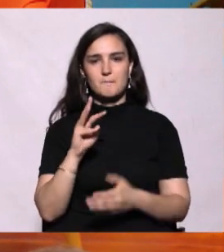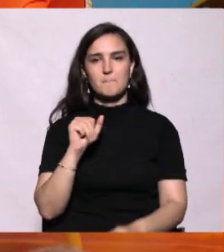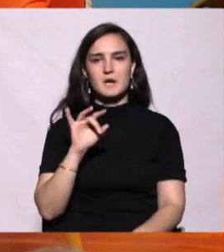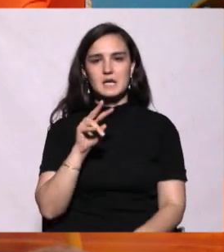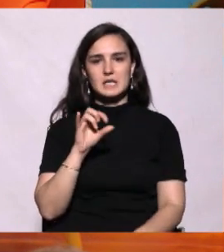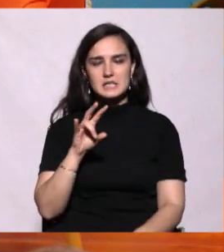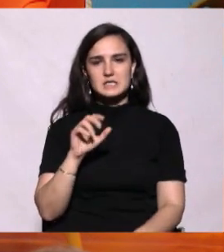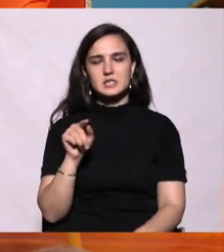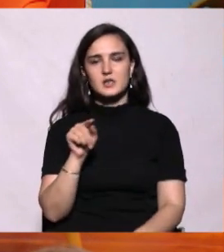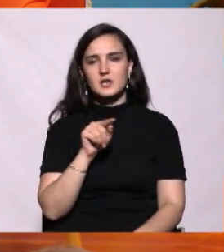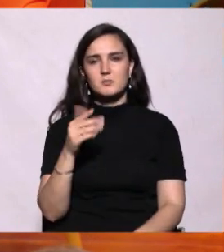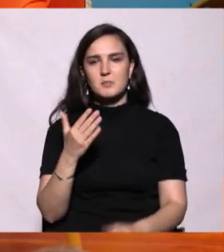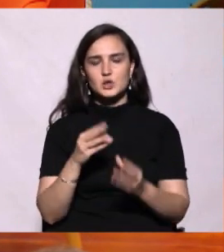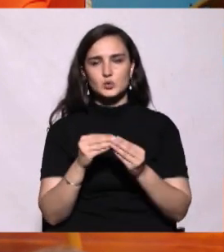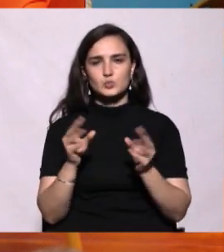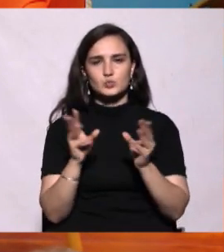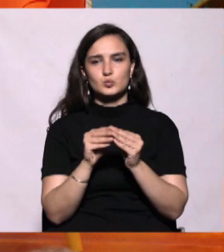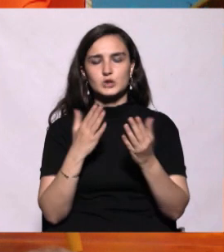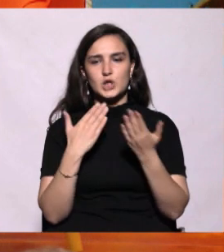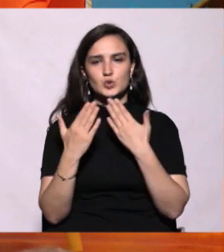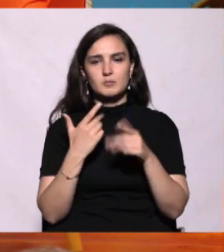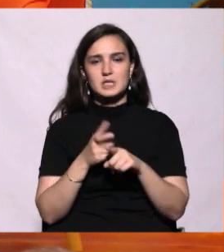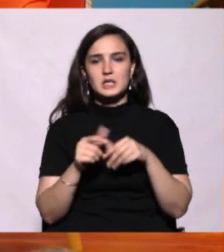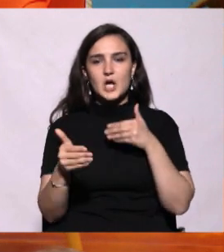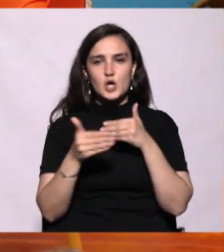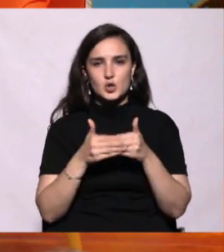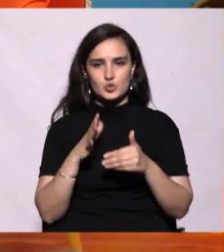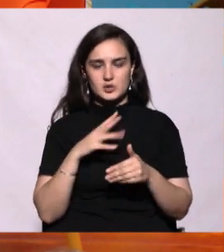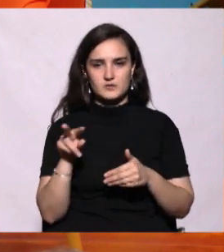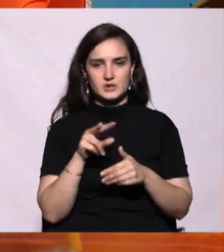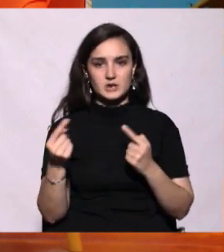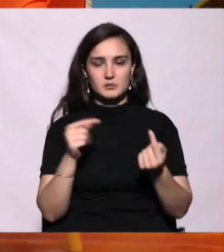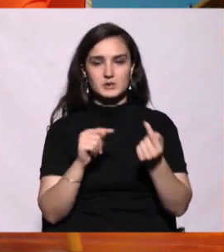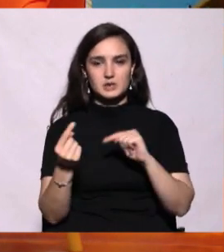and Arthur's relationship? They were very closely related to